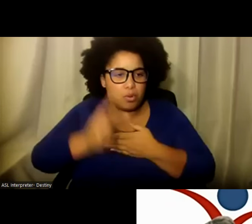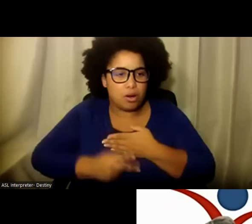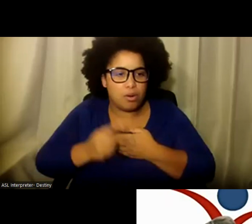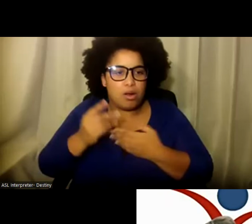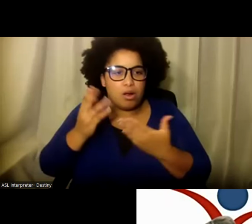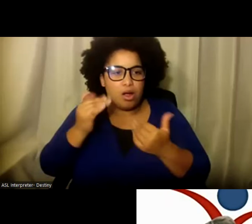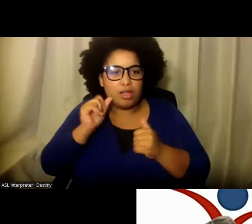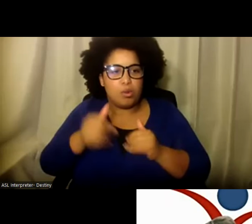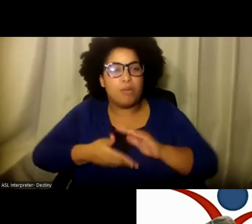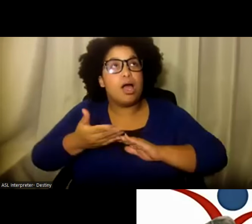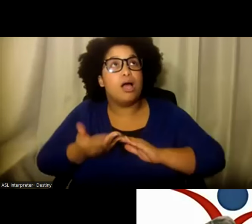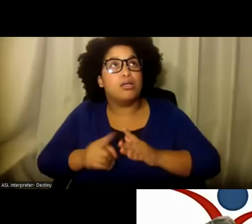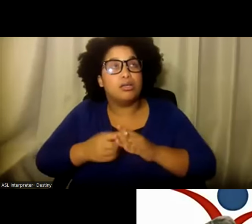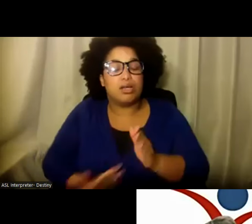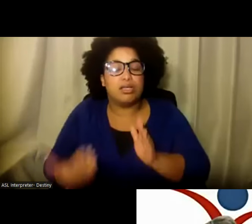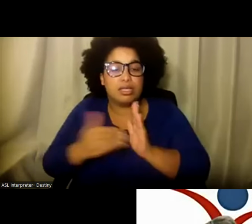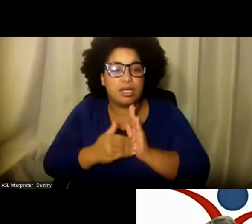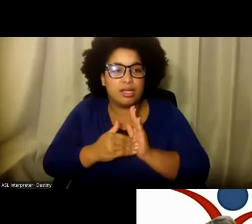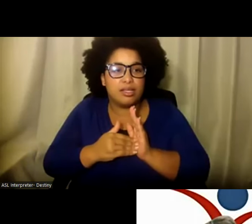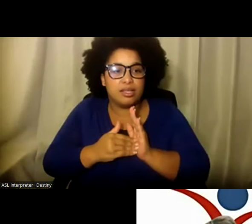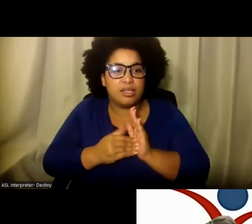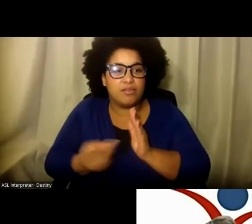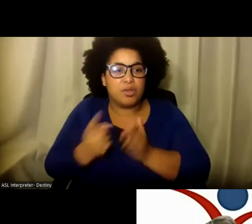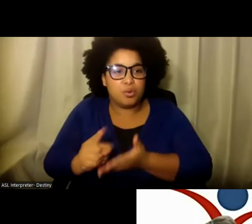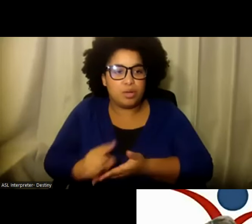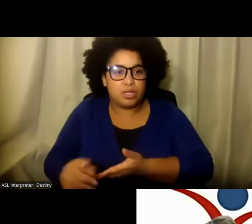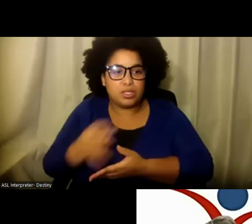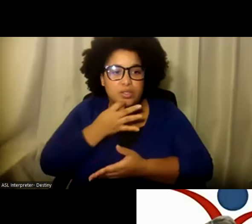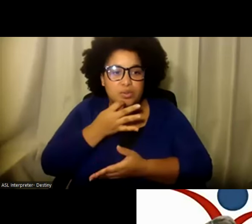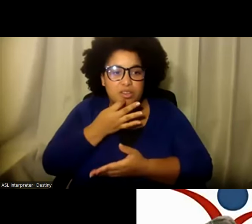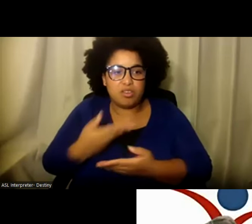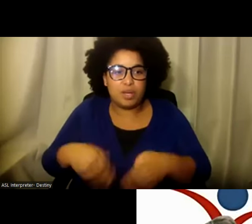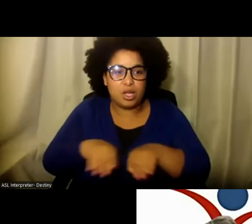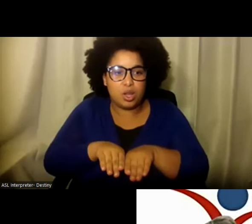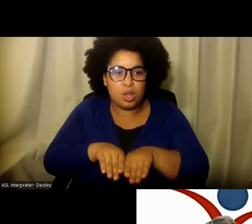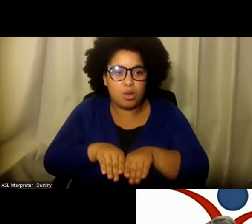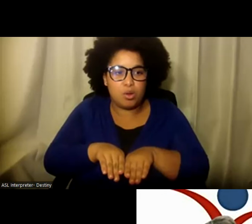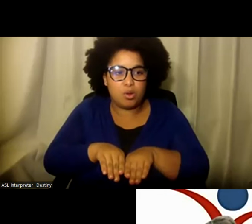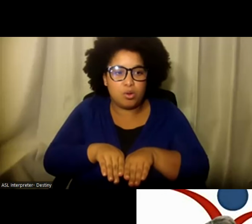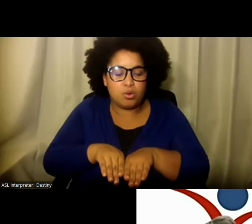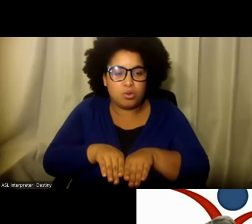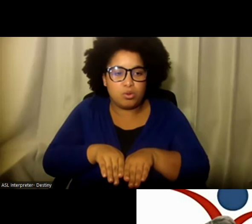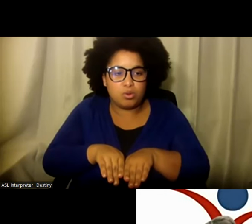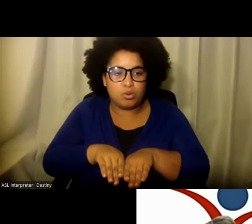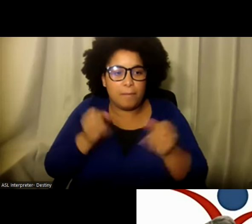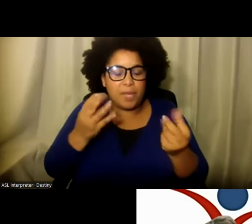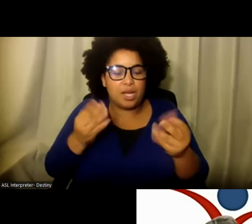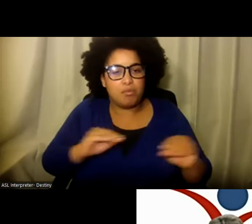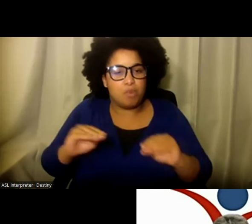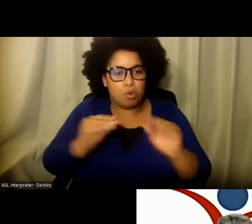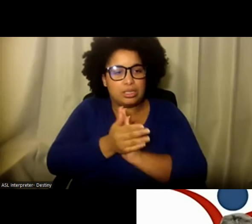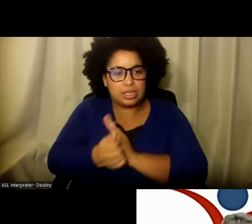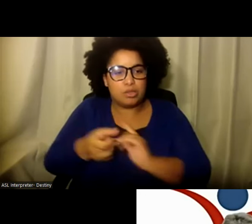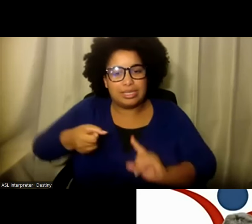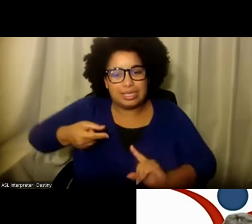it'll be up and running again in a couple of weeks. We've been closed, but a lot of motor skills, a lot of